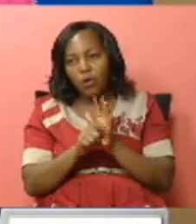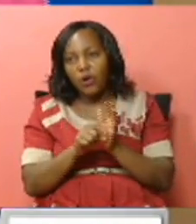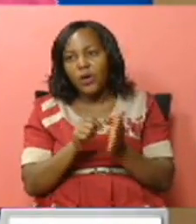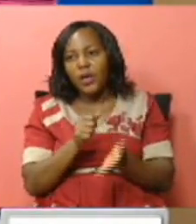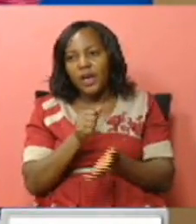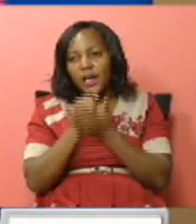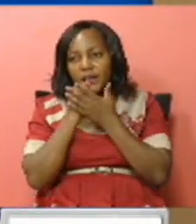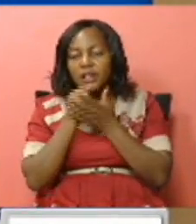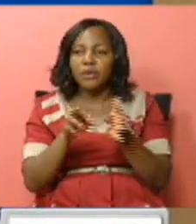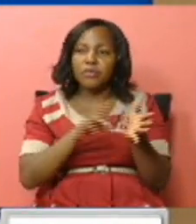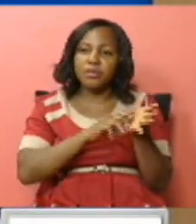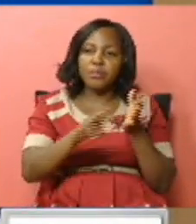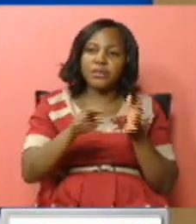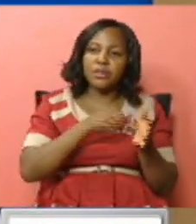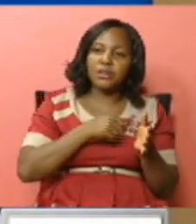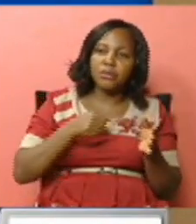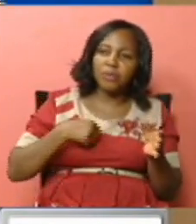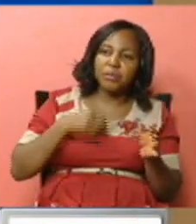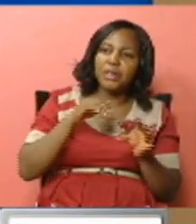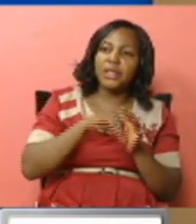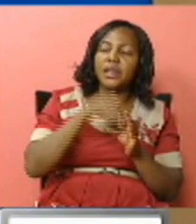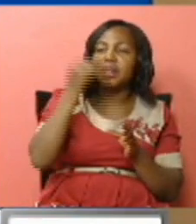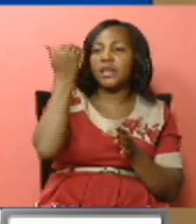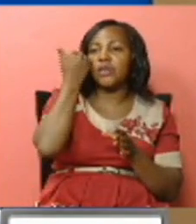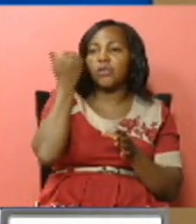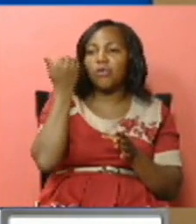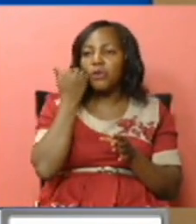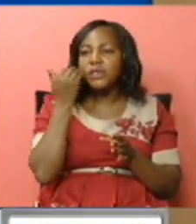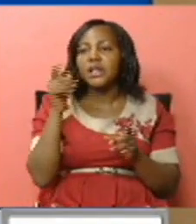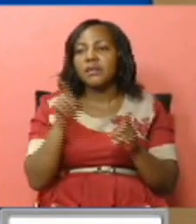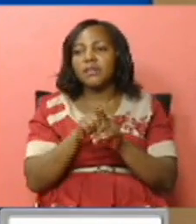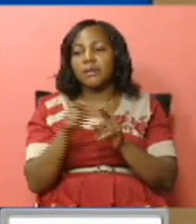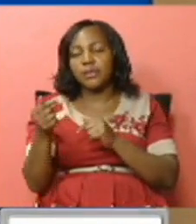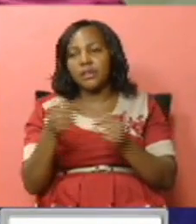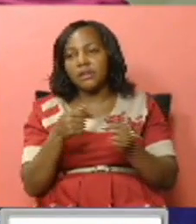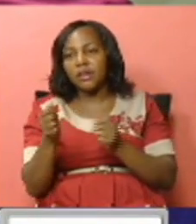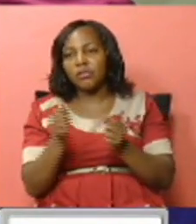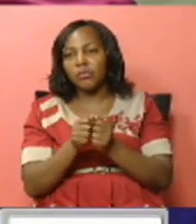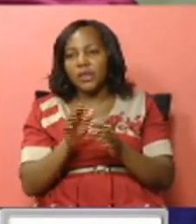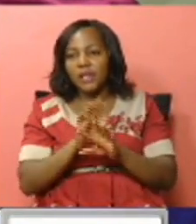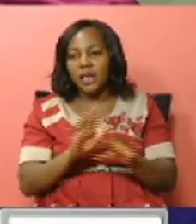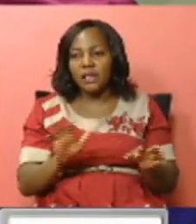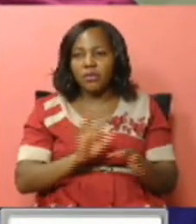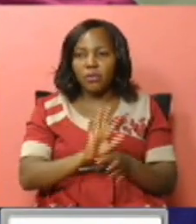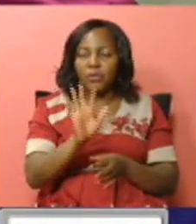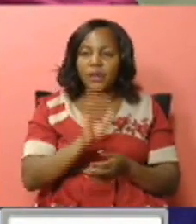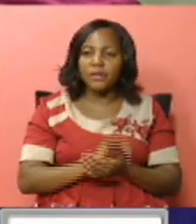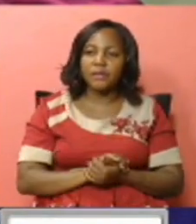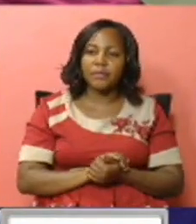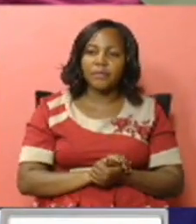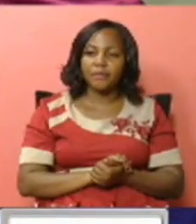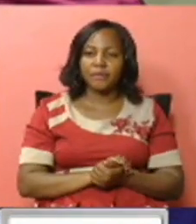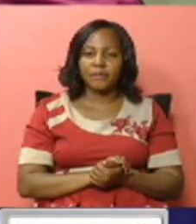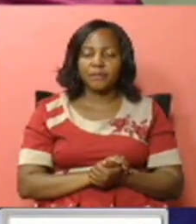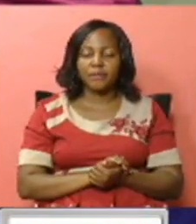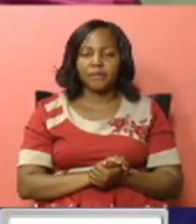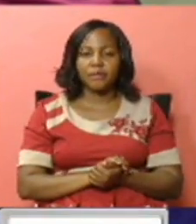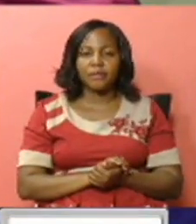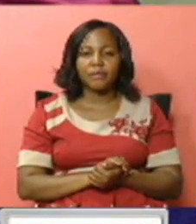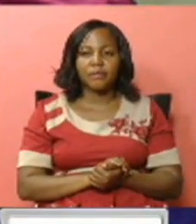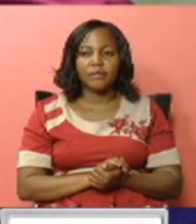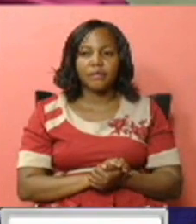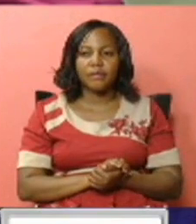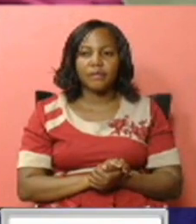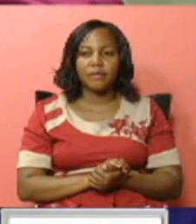court, mediations, getting into discussions with the landowners and being able to see One that of they the can things I access. know is that you can have just about anything,